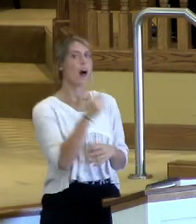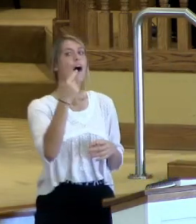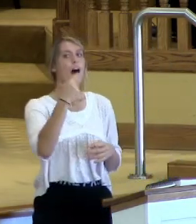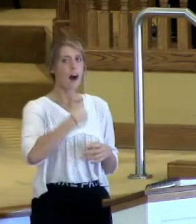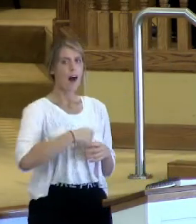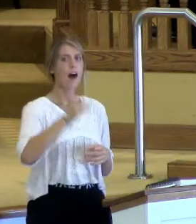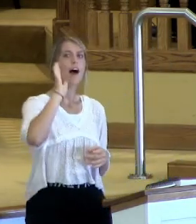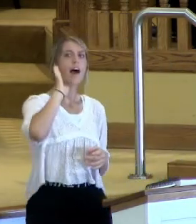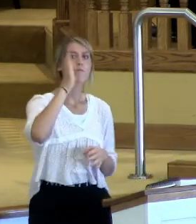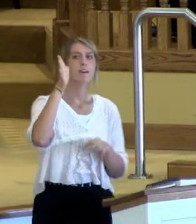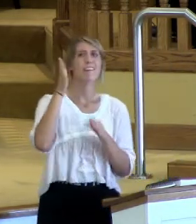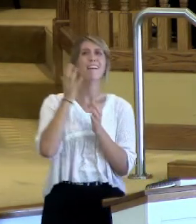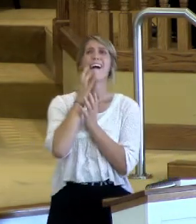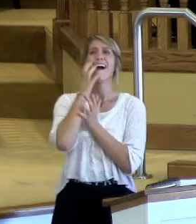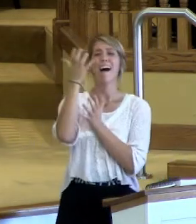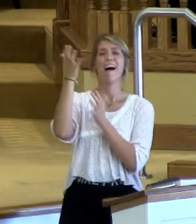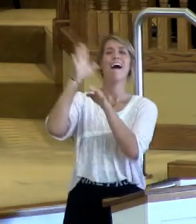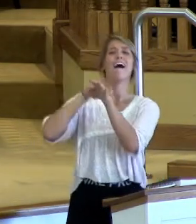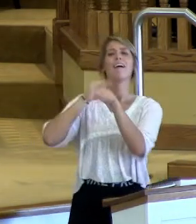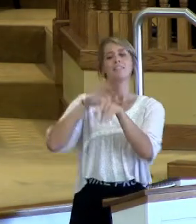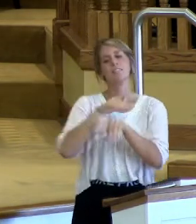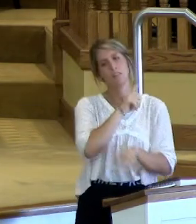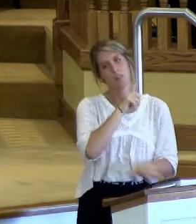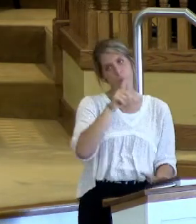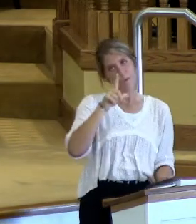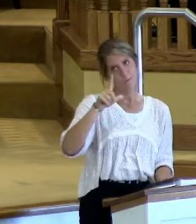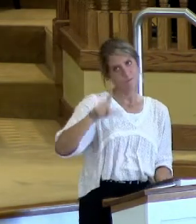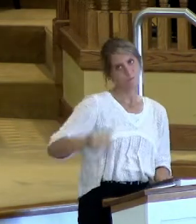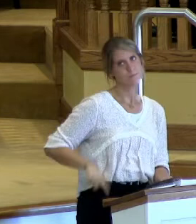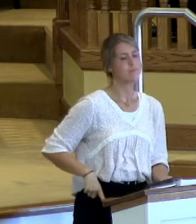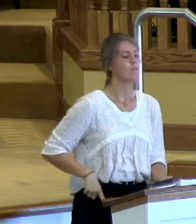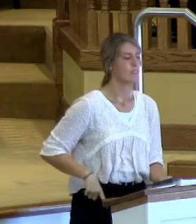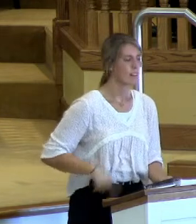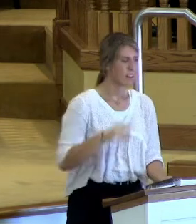enemies. And I will call upon the Lord.